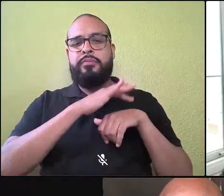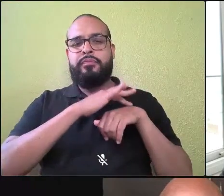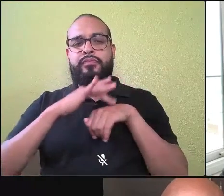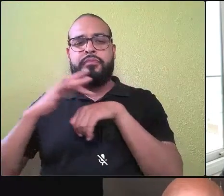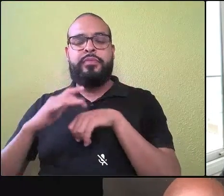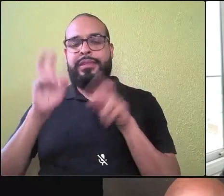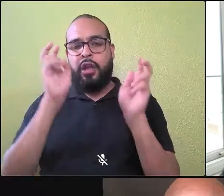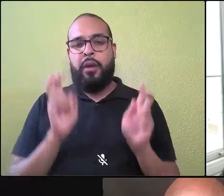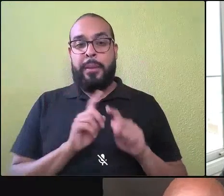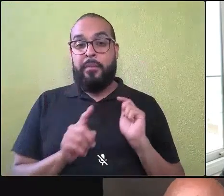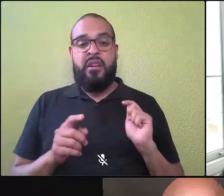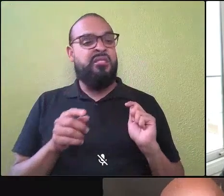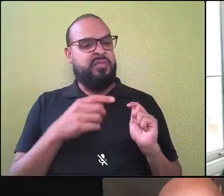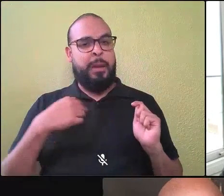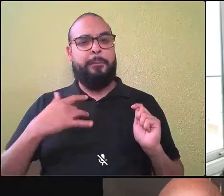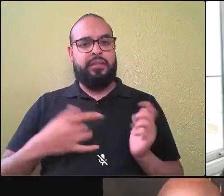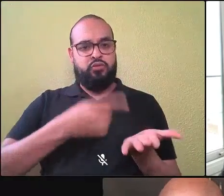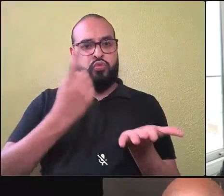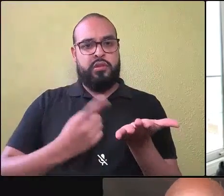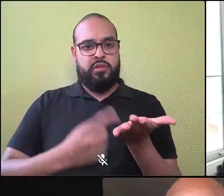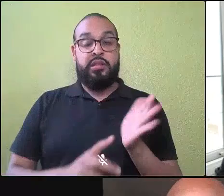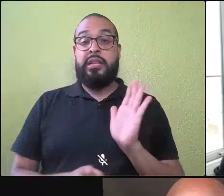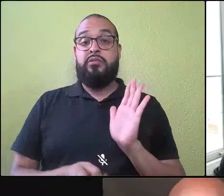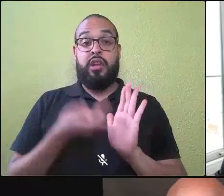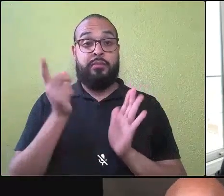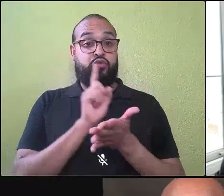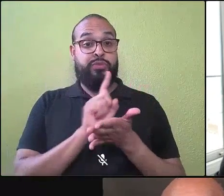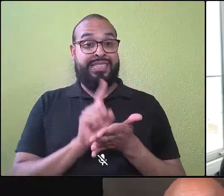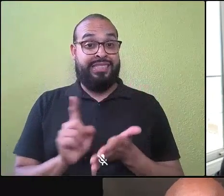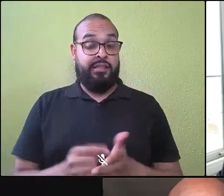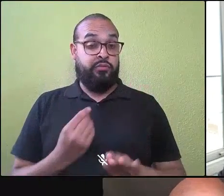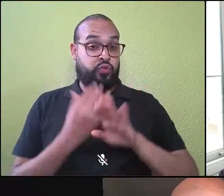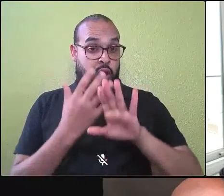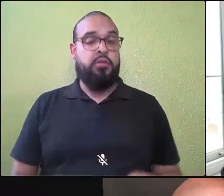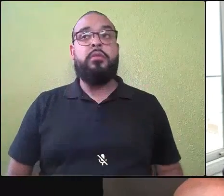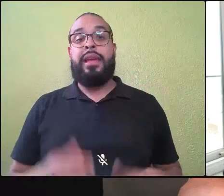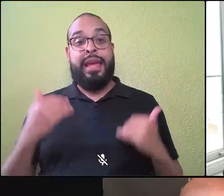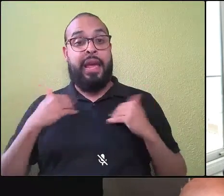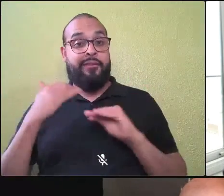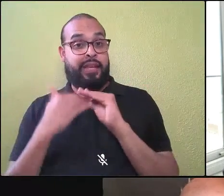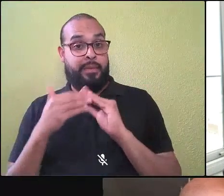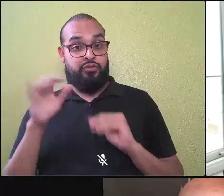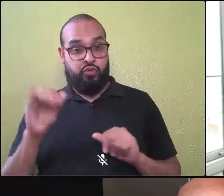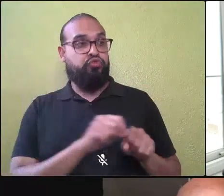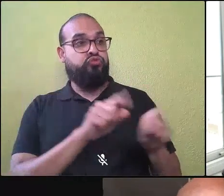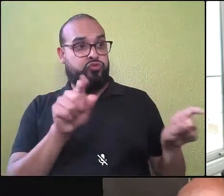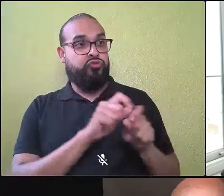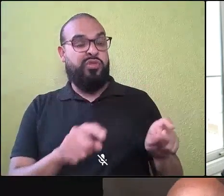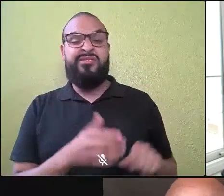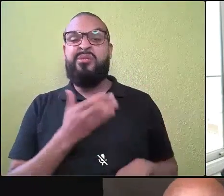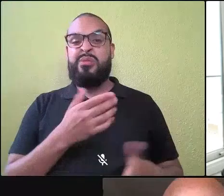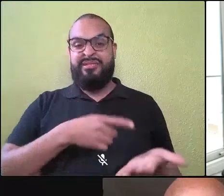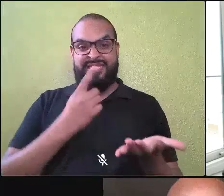or biweekly calls, or in the emails that we share and have some heavy conversations. Fortunately for us, we were